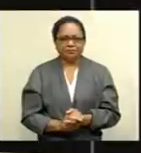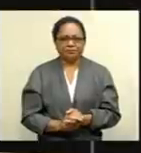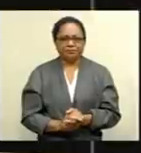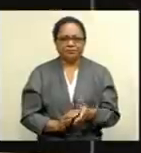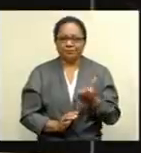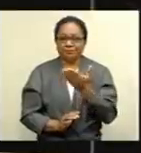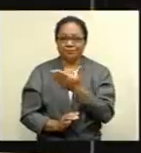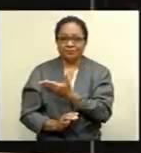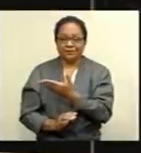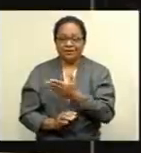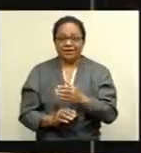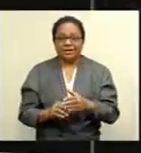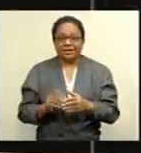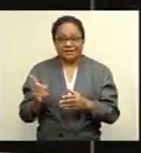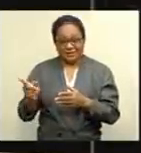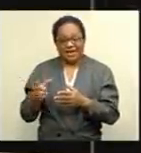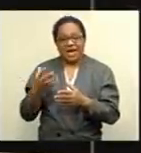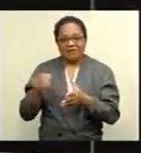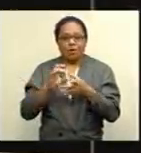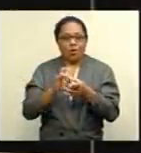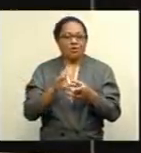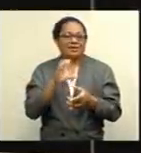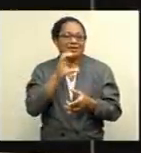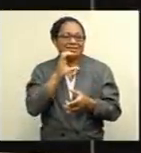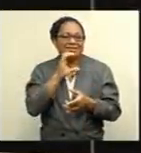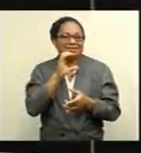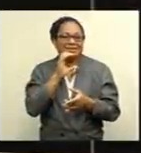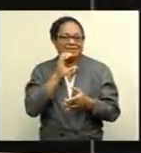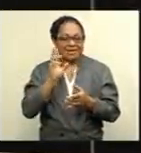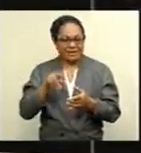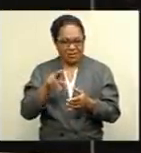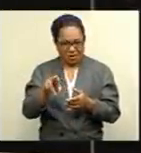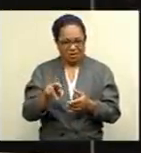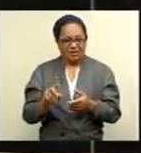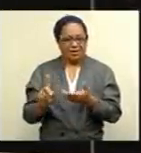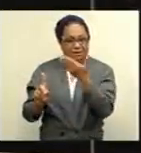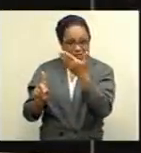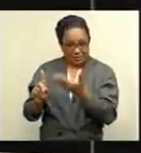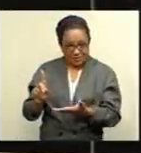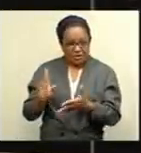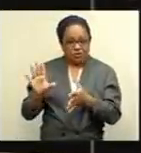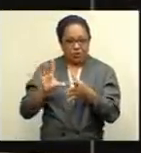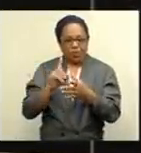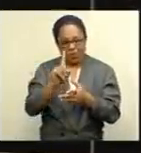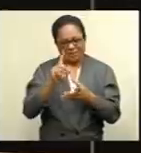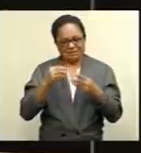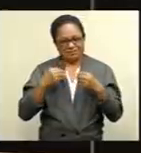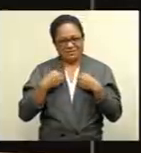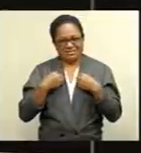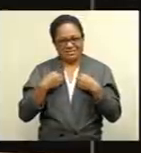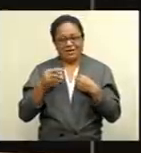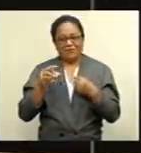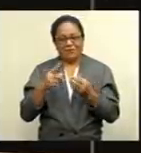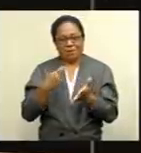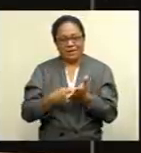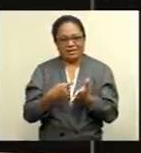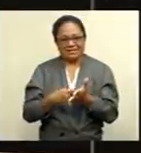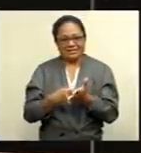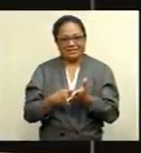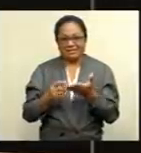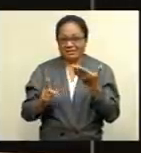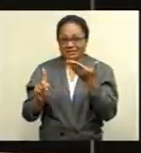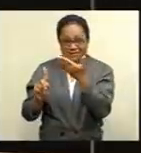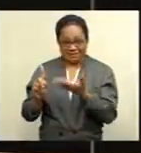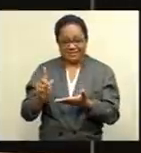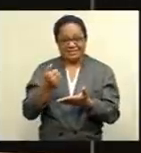Managing a home-based canteen in Rewa is the only income-generating activity for Kesoni Rokoloa. The 65-year-old Yvo villager